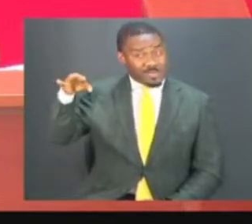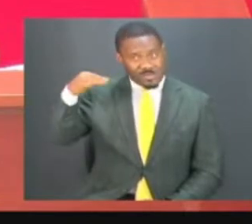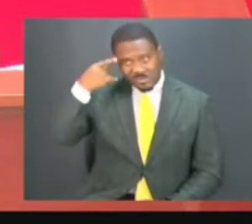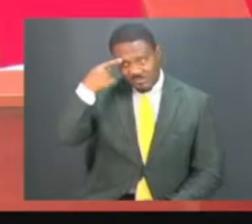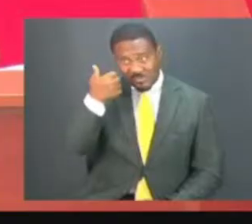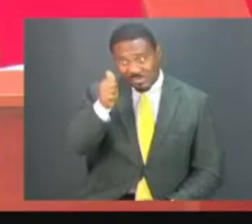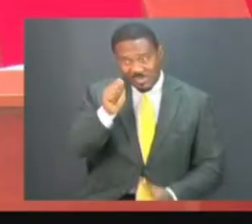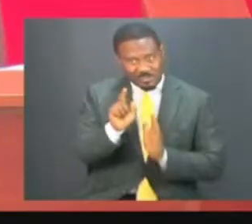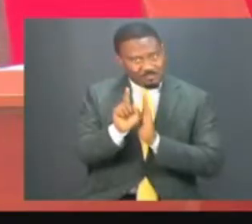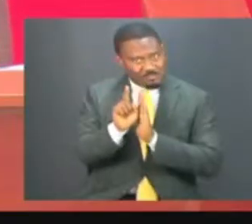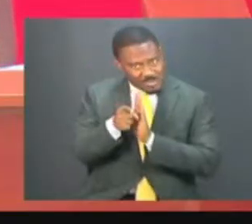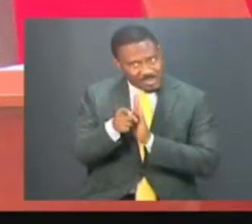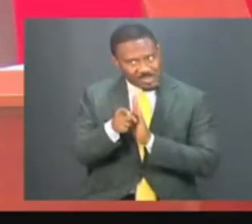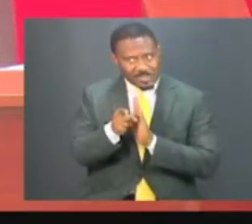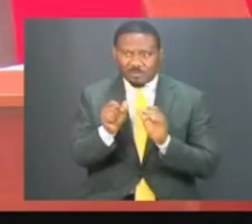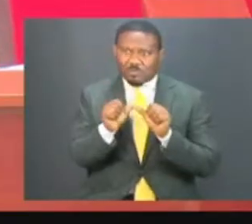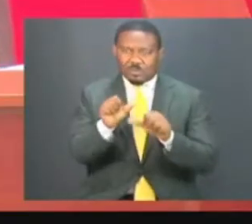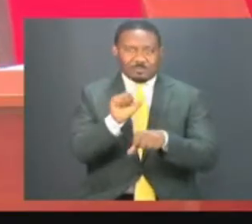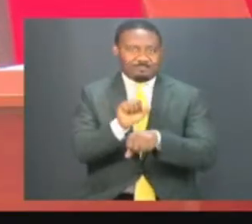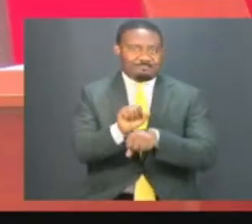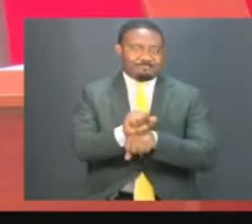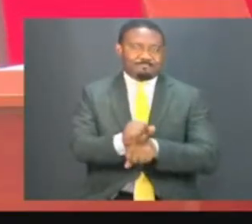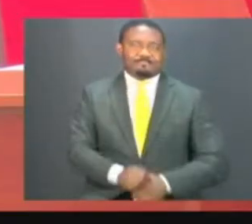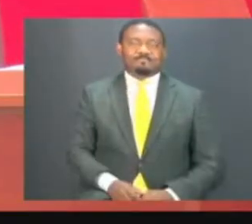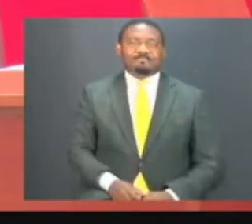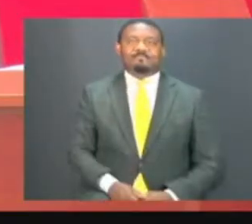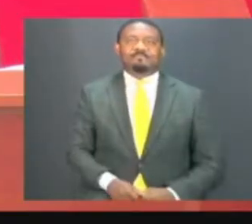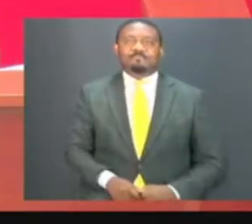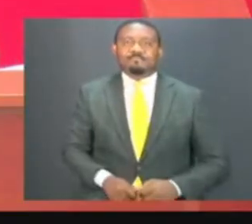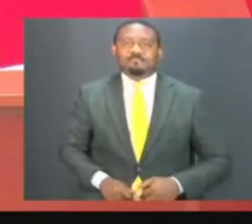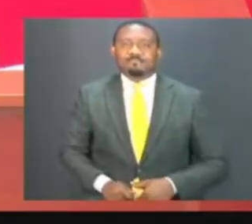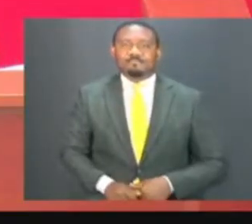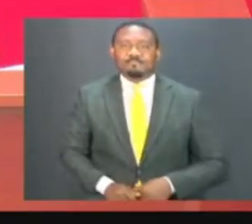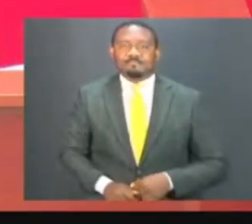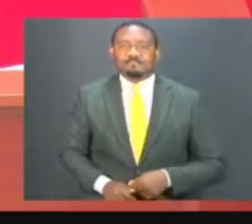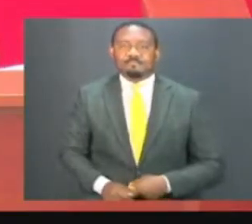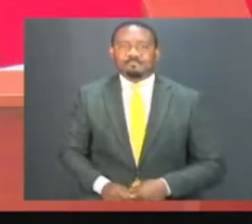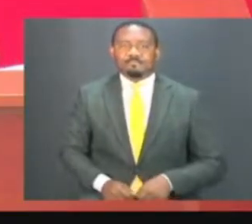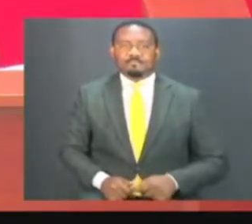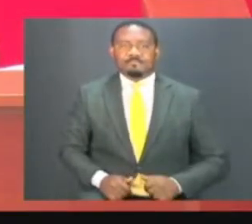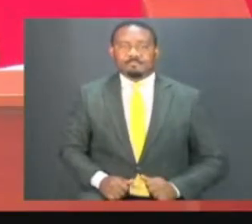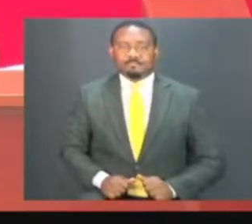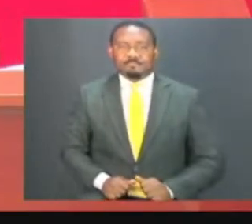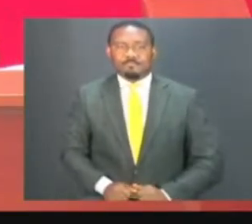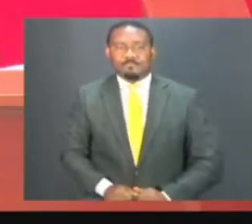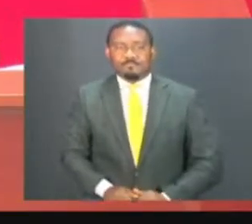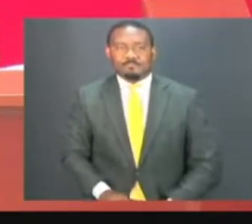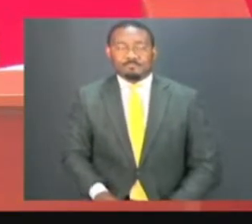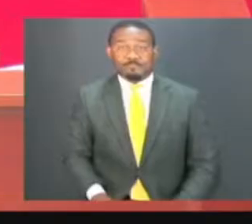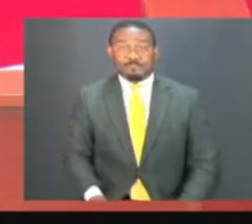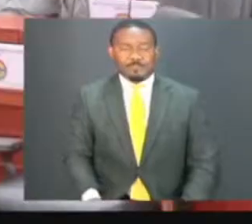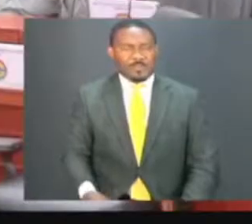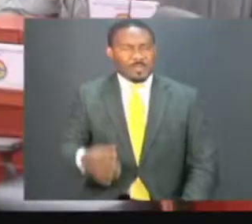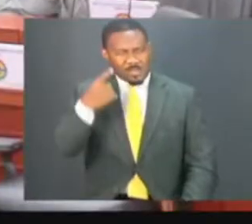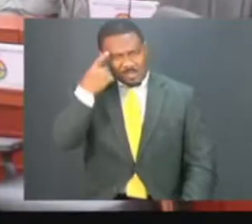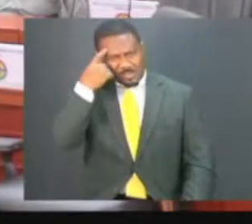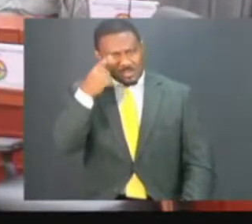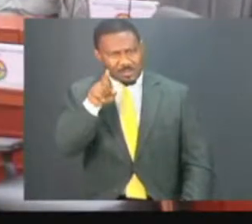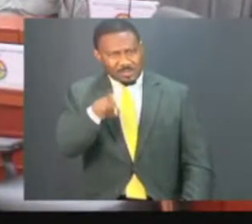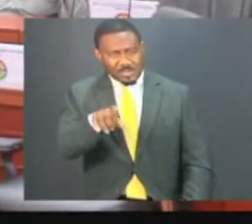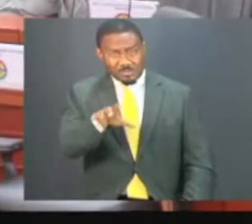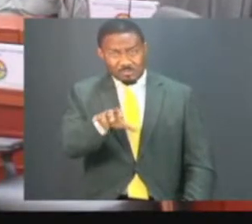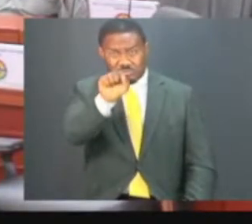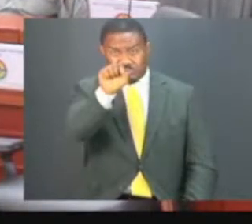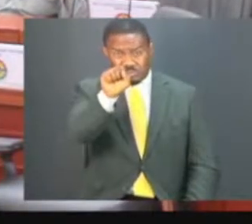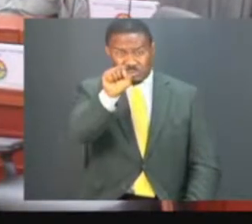House. Yes? I think you should hold on for a moment, Mr. Speaker. Hold on for a